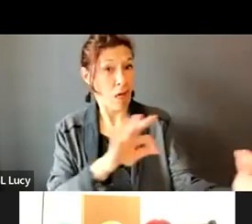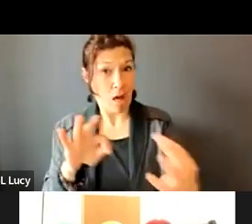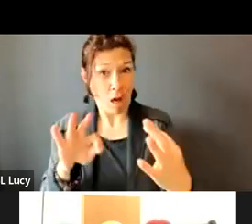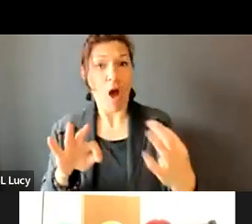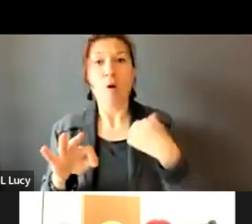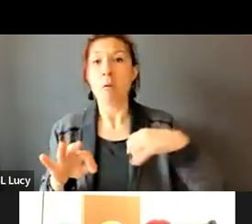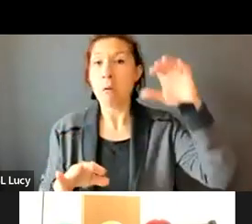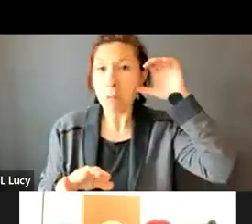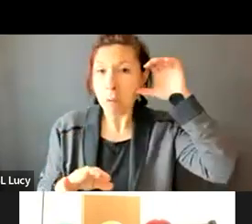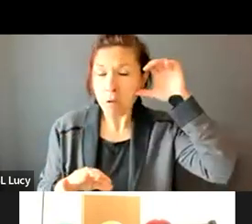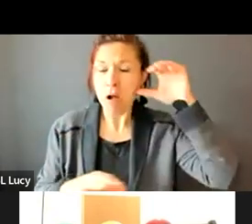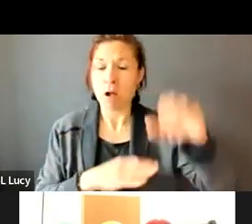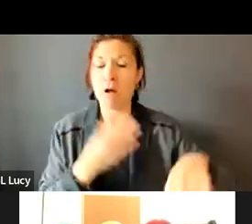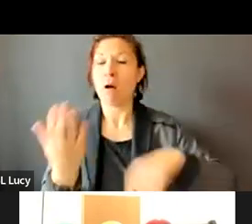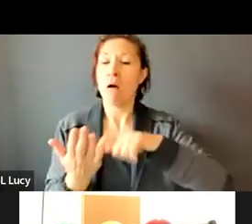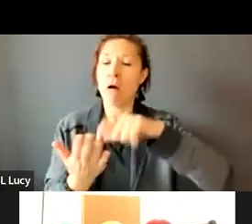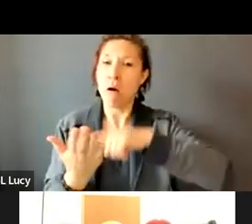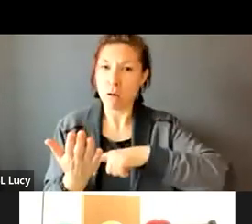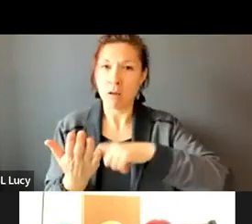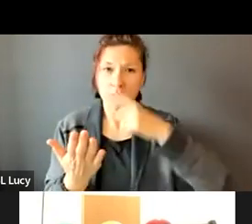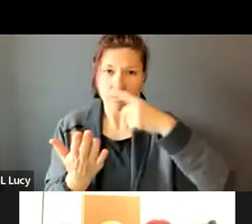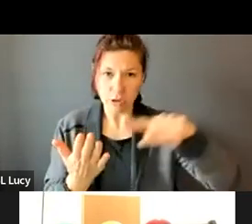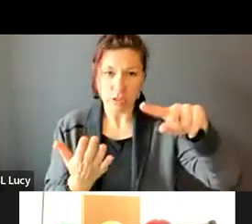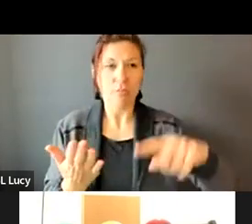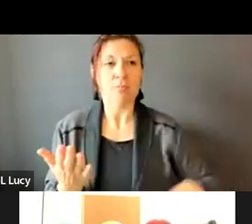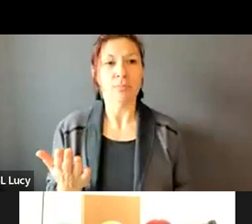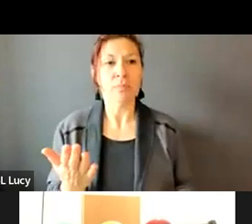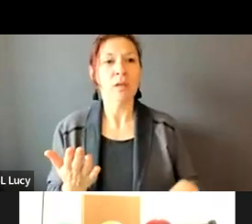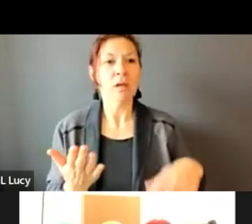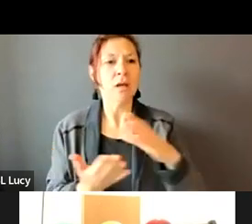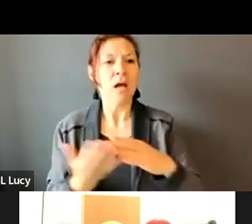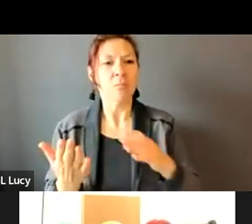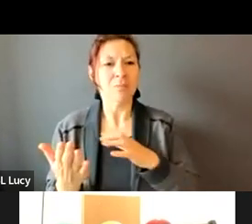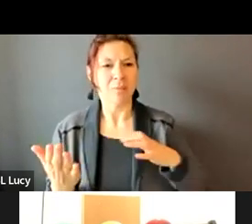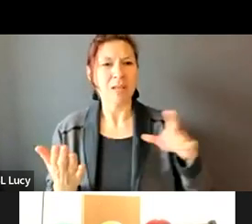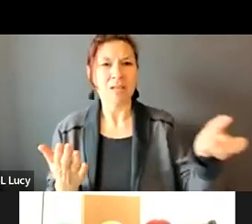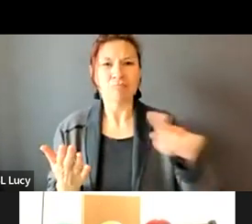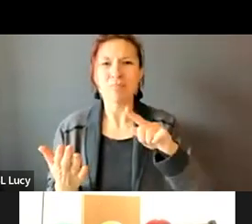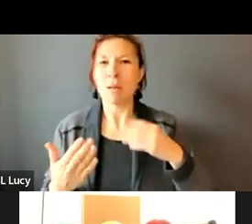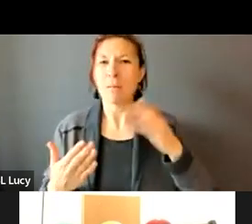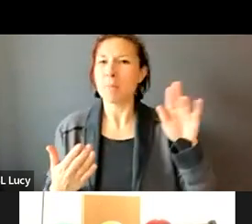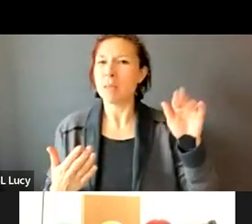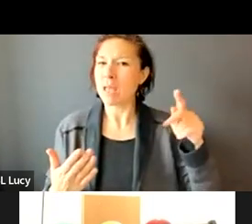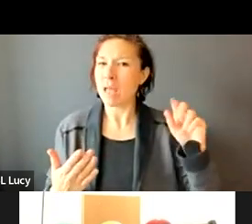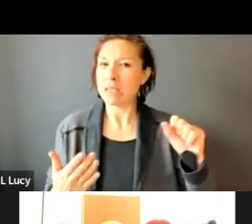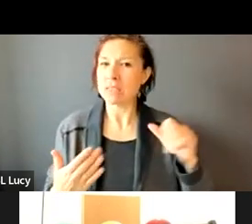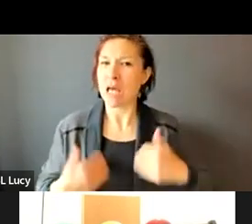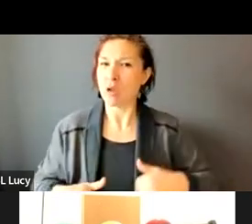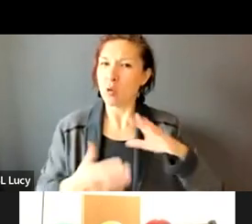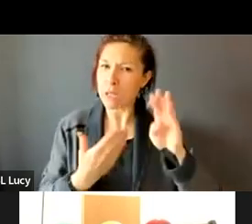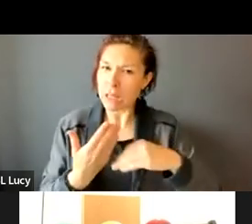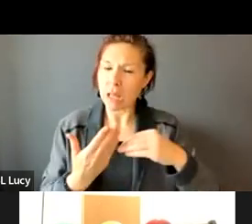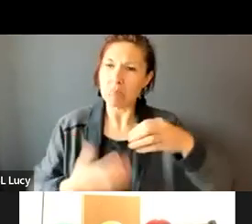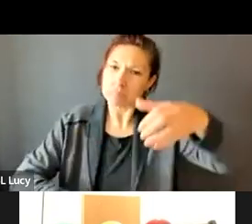committee which consists of uh some BPS Health curriculum folks as well as